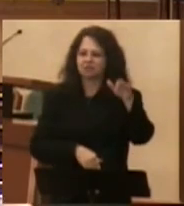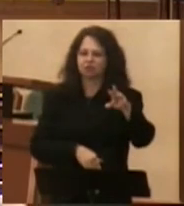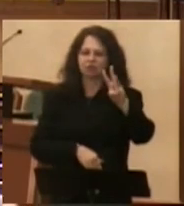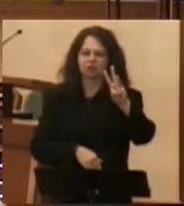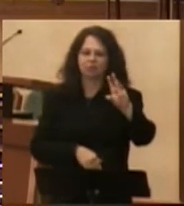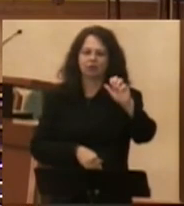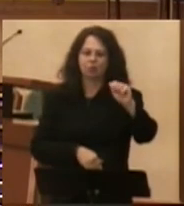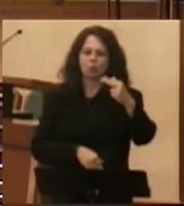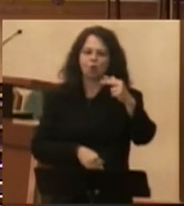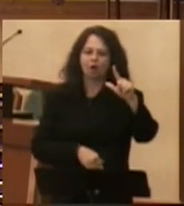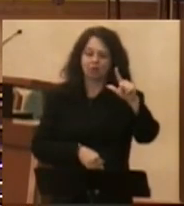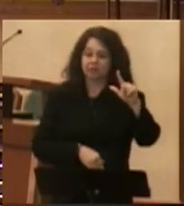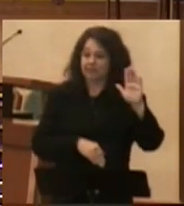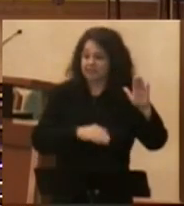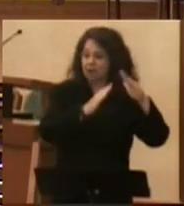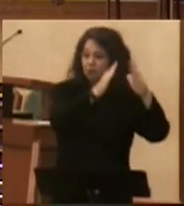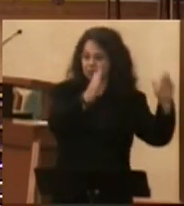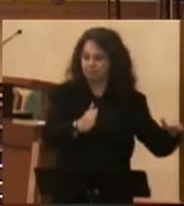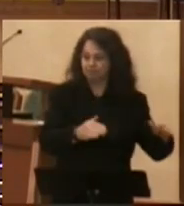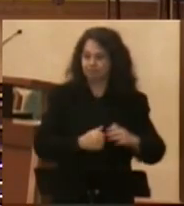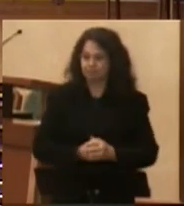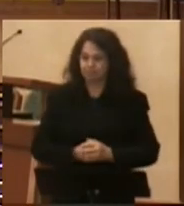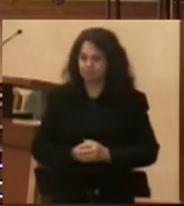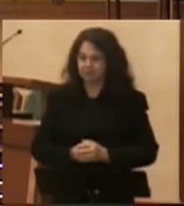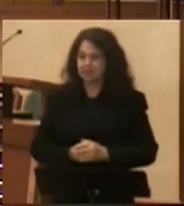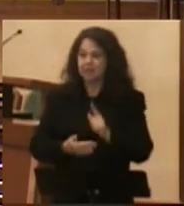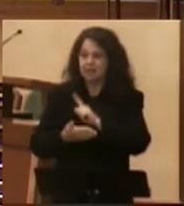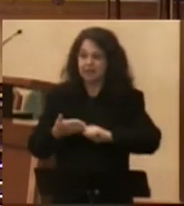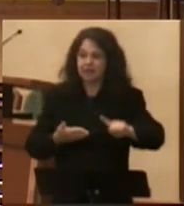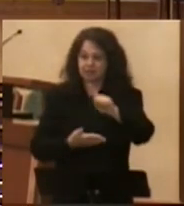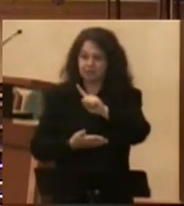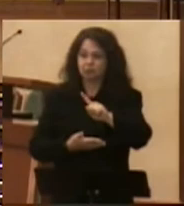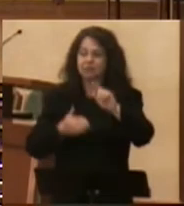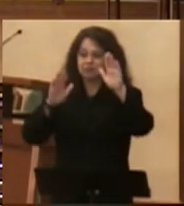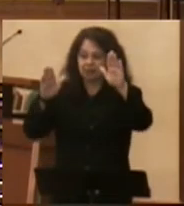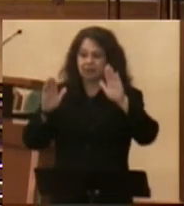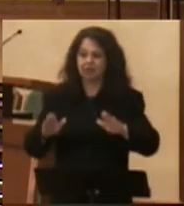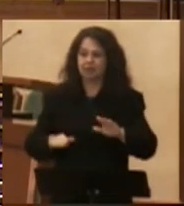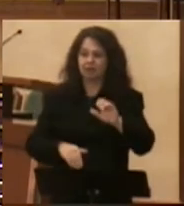you're planning to come. That's next Sunday, August 20th.